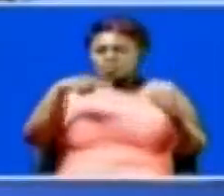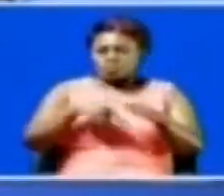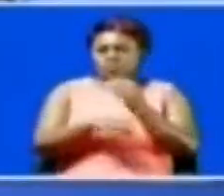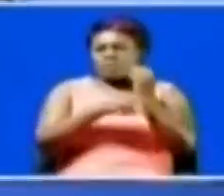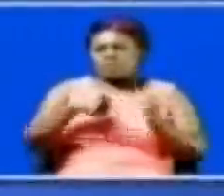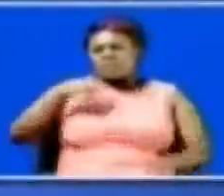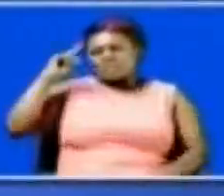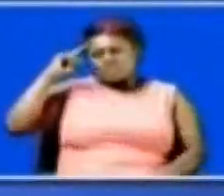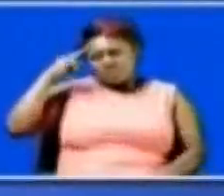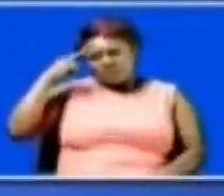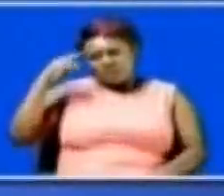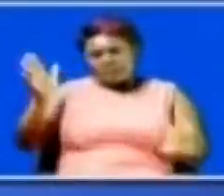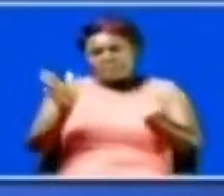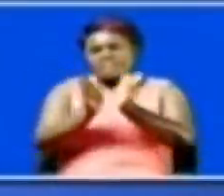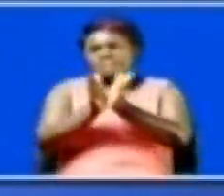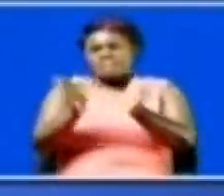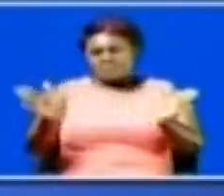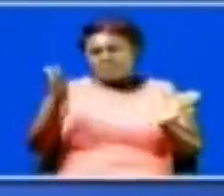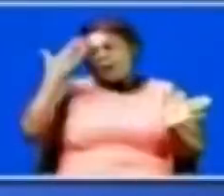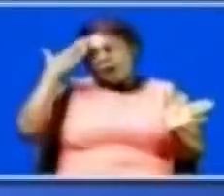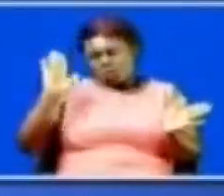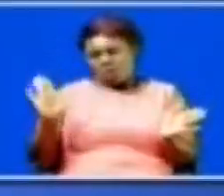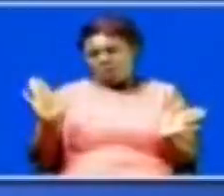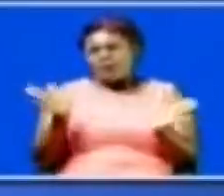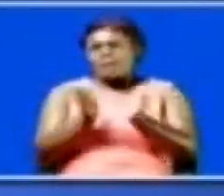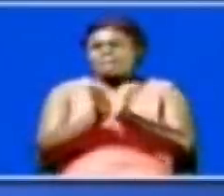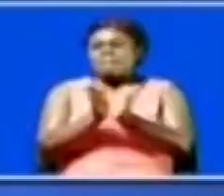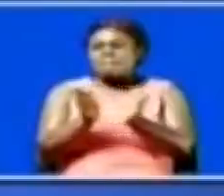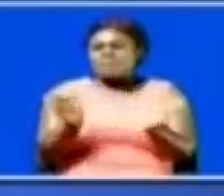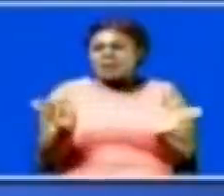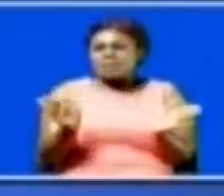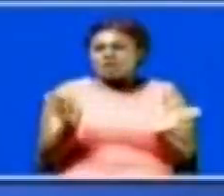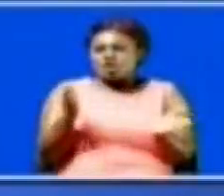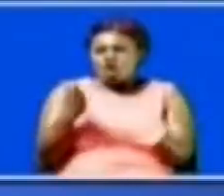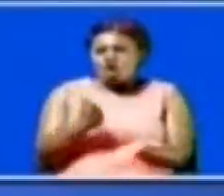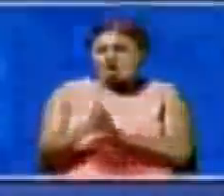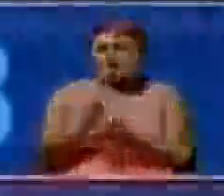I think the public is actually informed. I think the public is of being dishonest